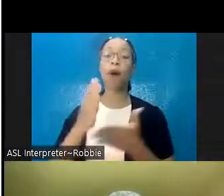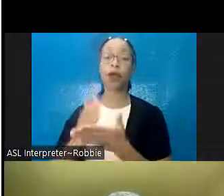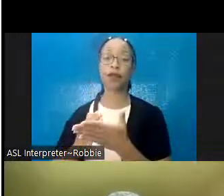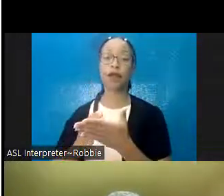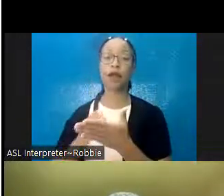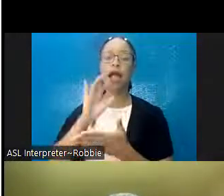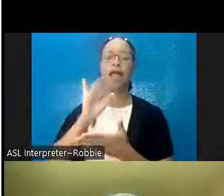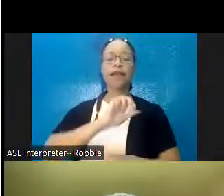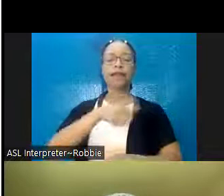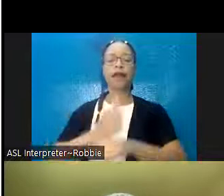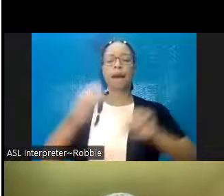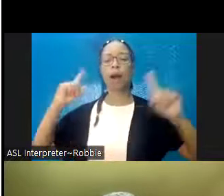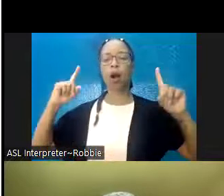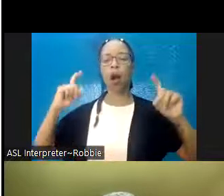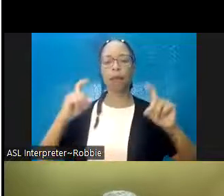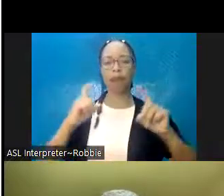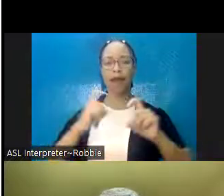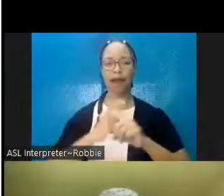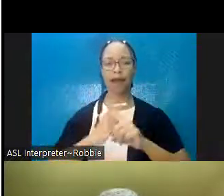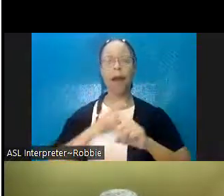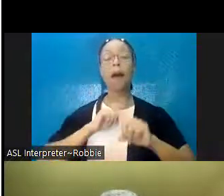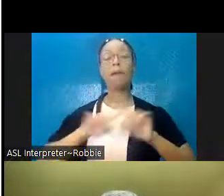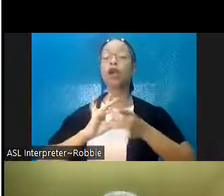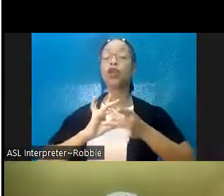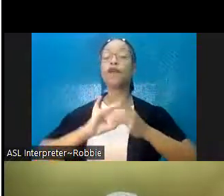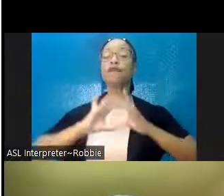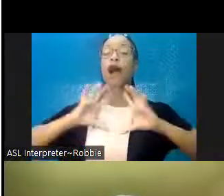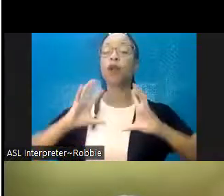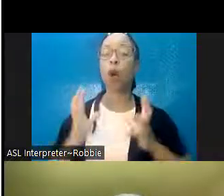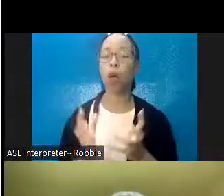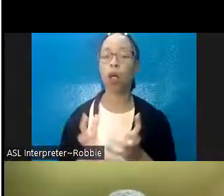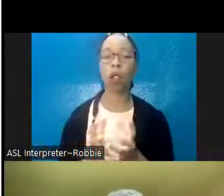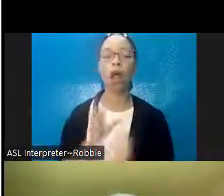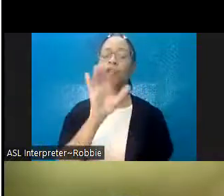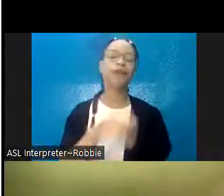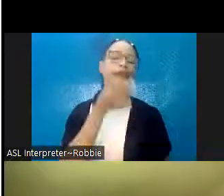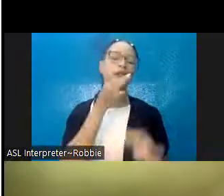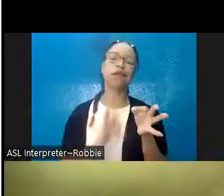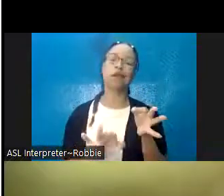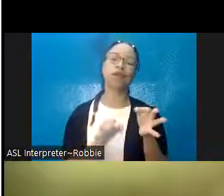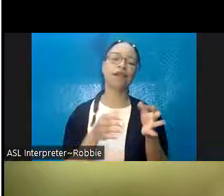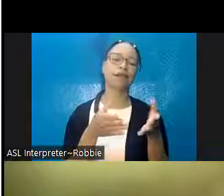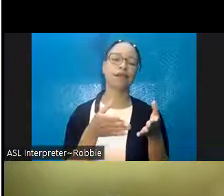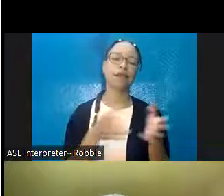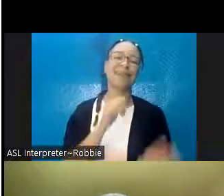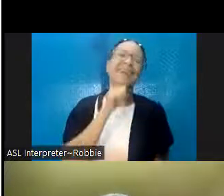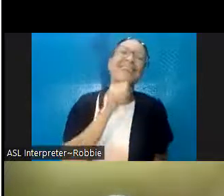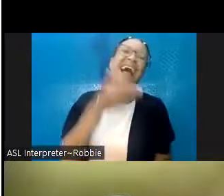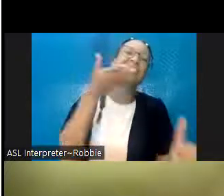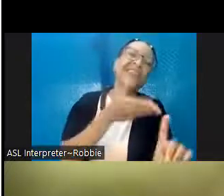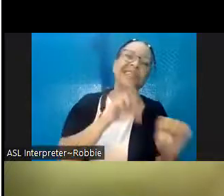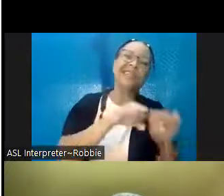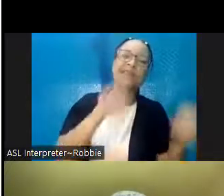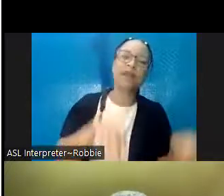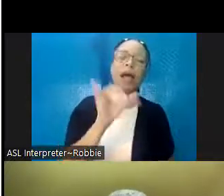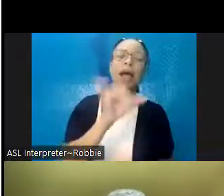components that form a complex and a unified whole. So that's the simplest form. It's not the system like child welfare.